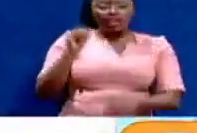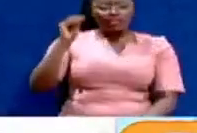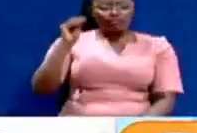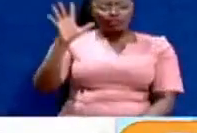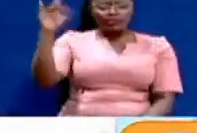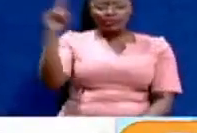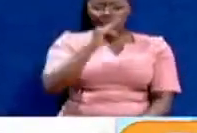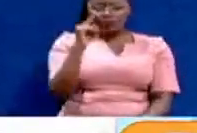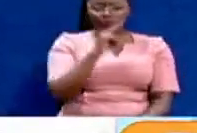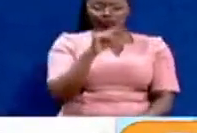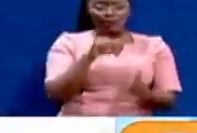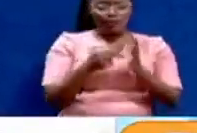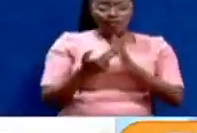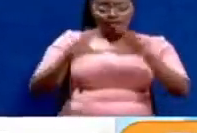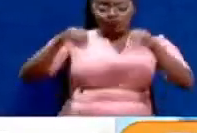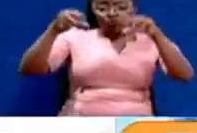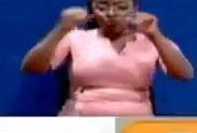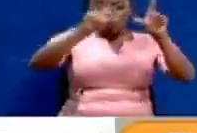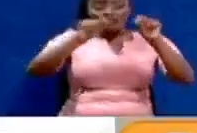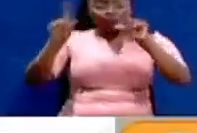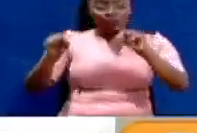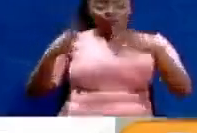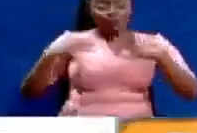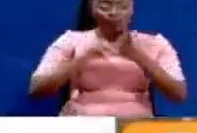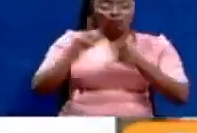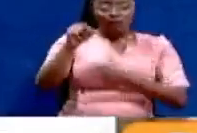the common man, hence the thrive of the mitumba business.